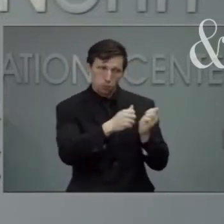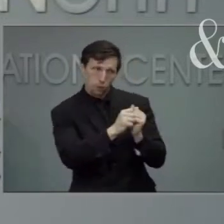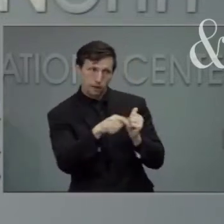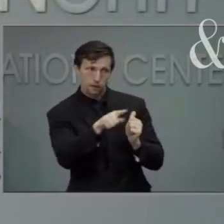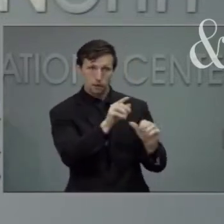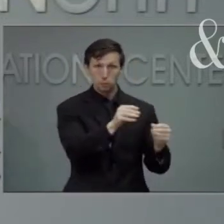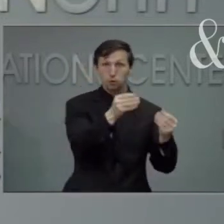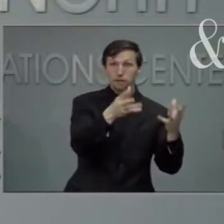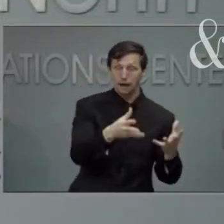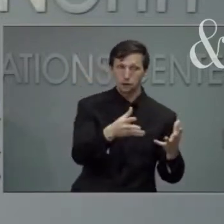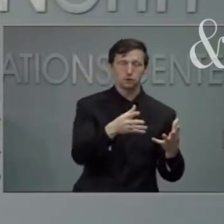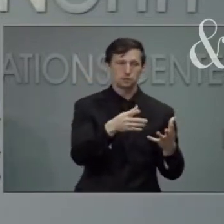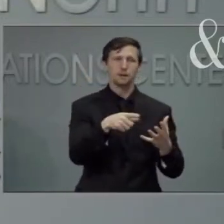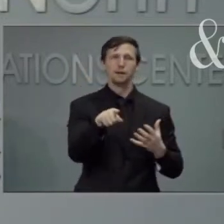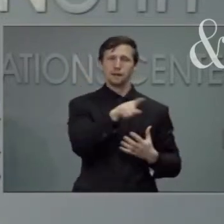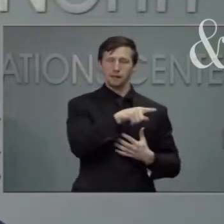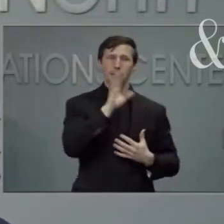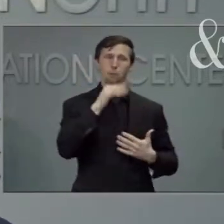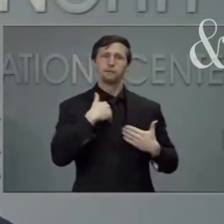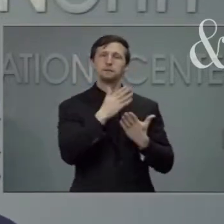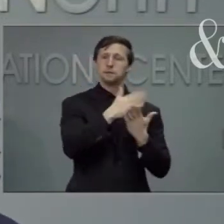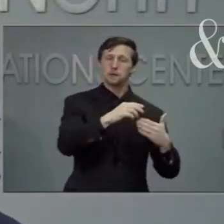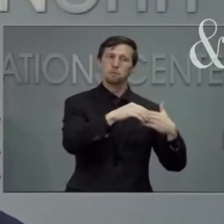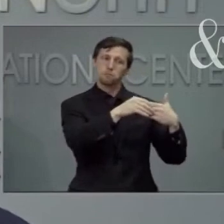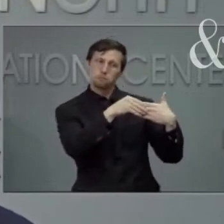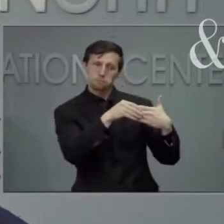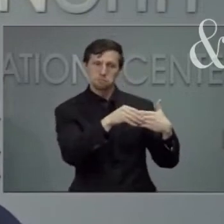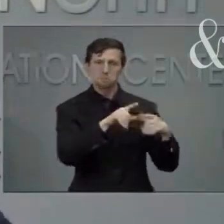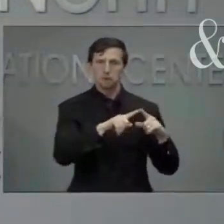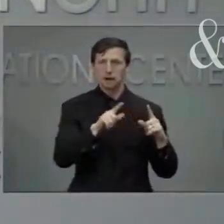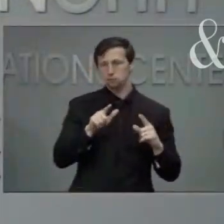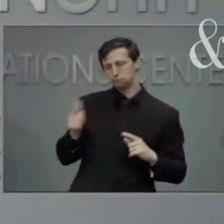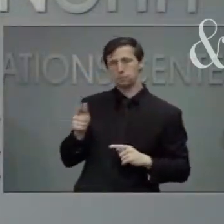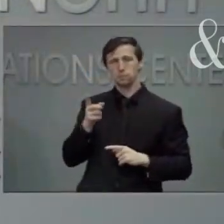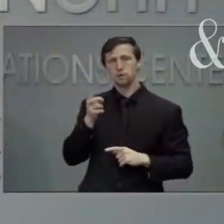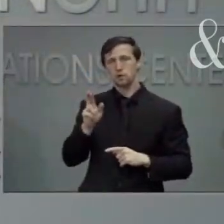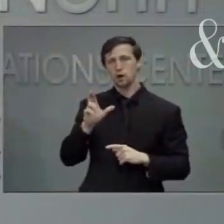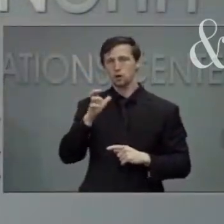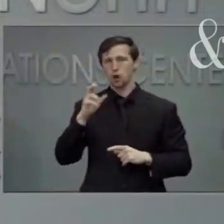flexibility there, but Dr. Cohen, if you can address that.